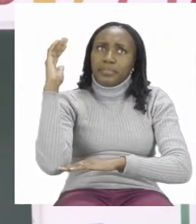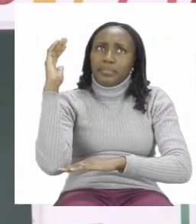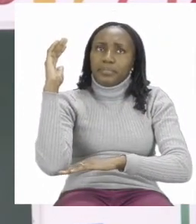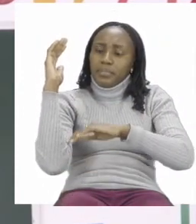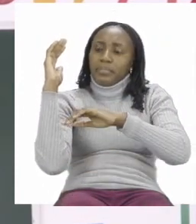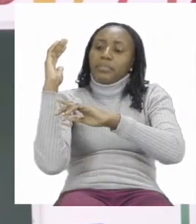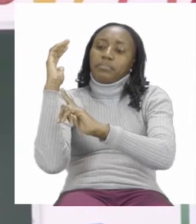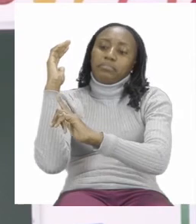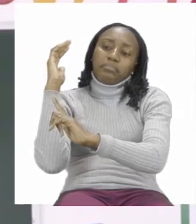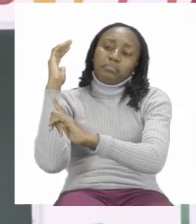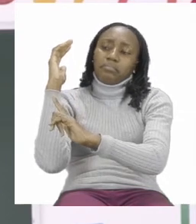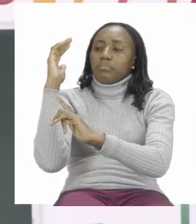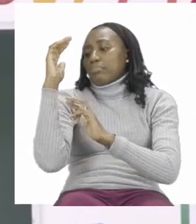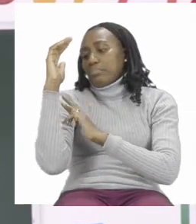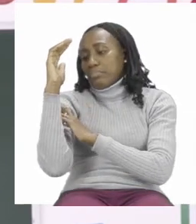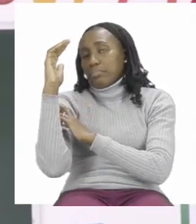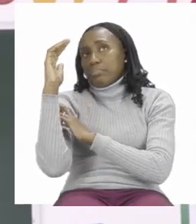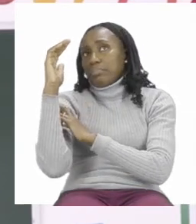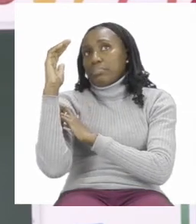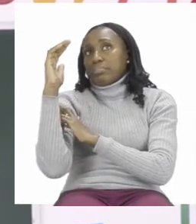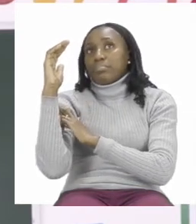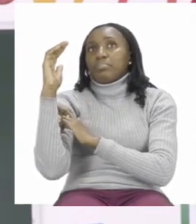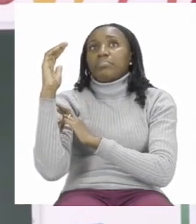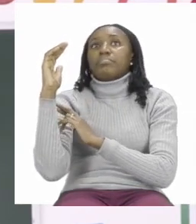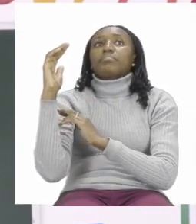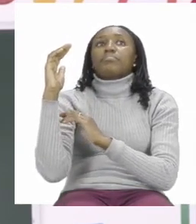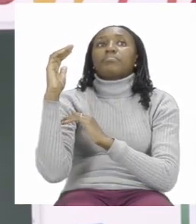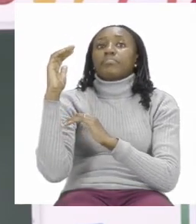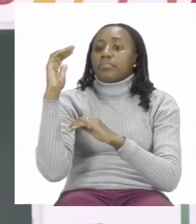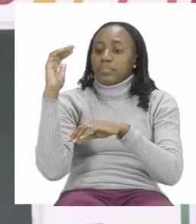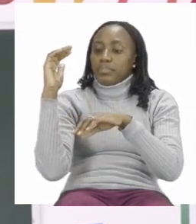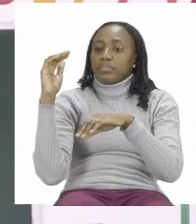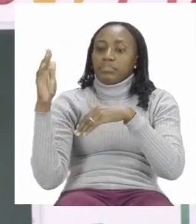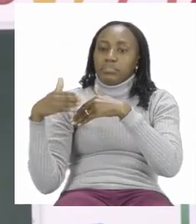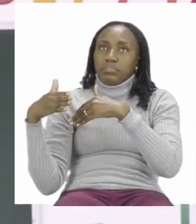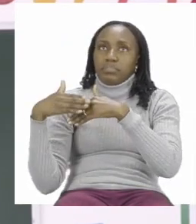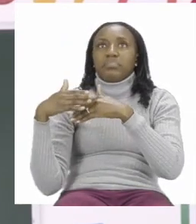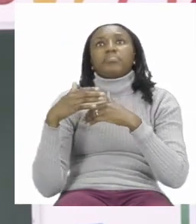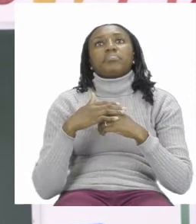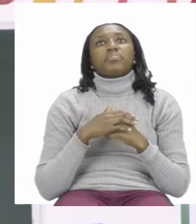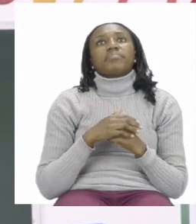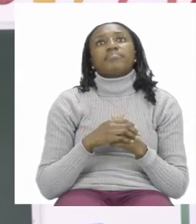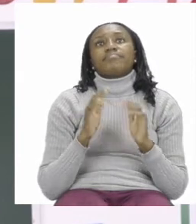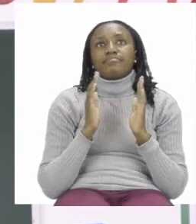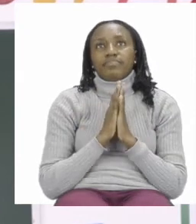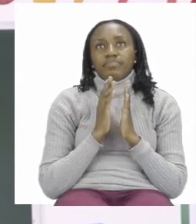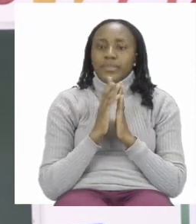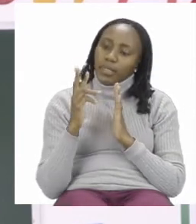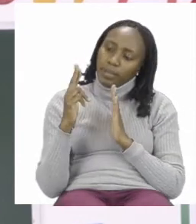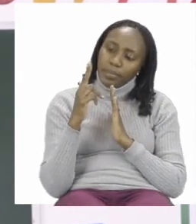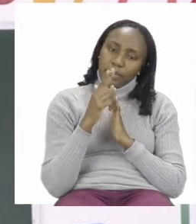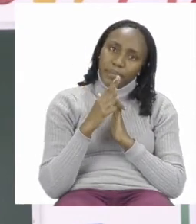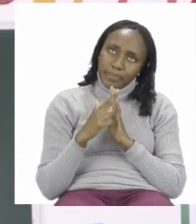right, and left, and beside. Take your time when you're cutting